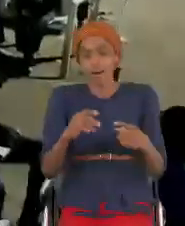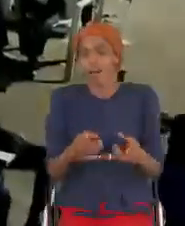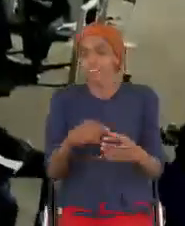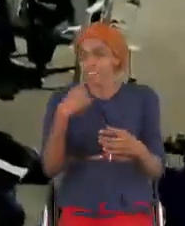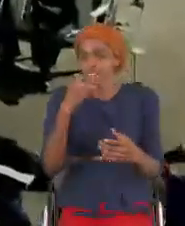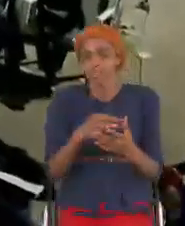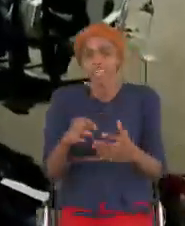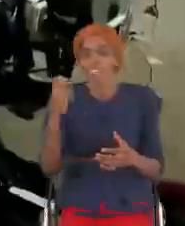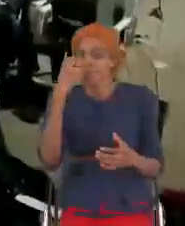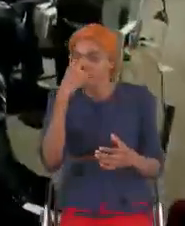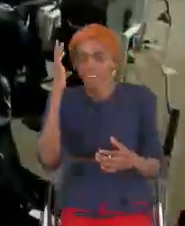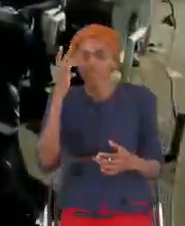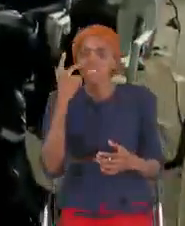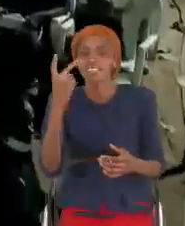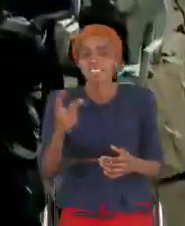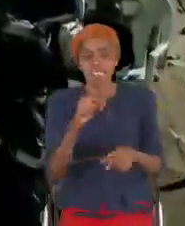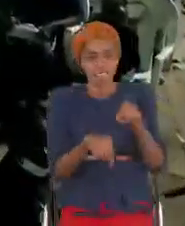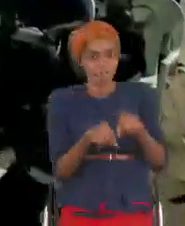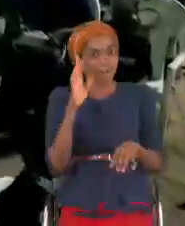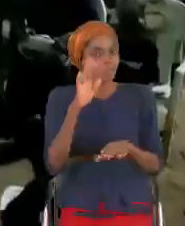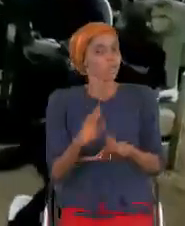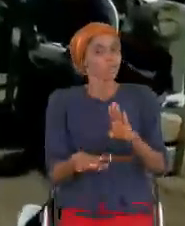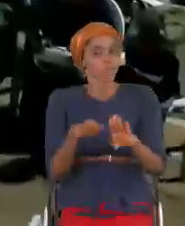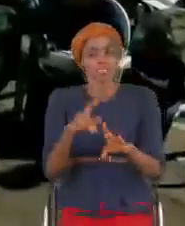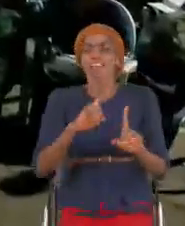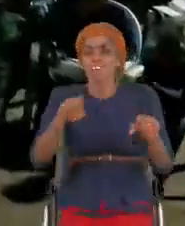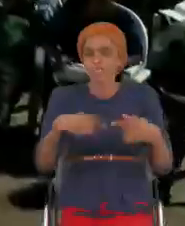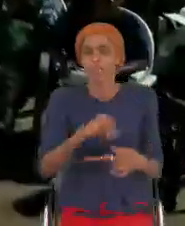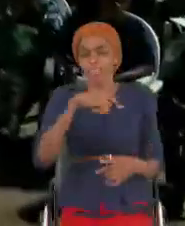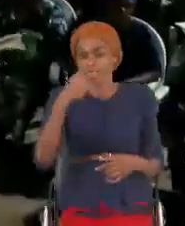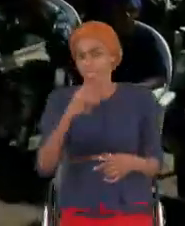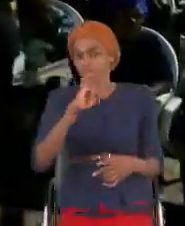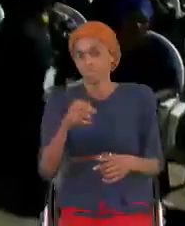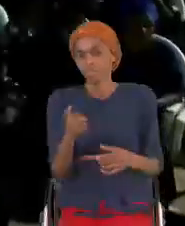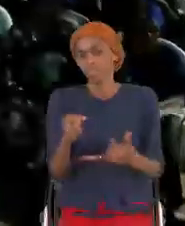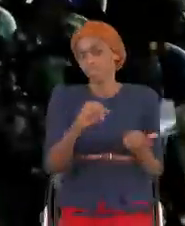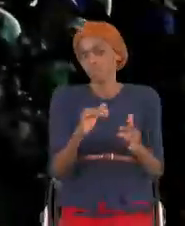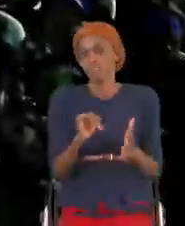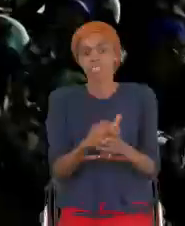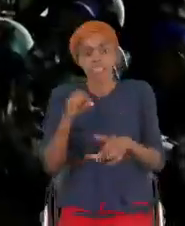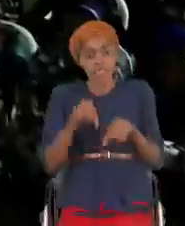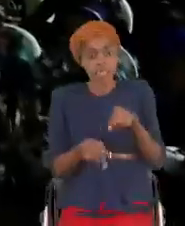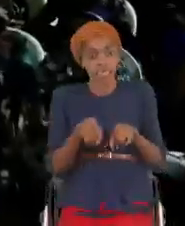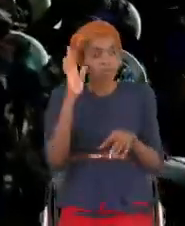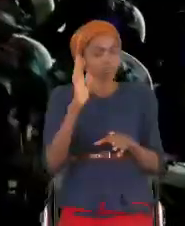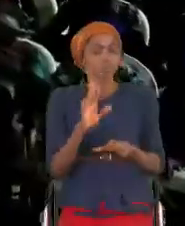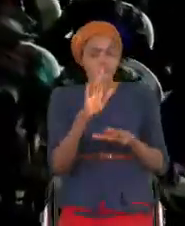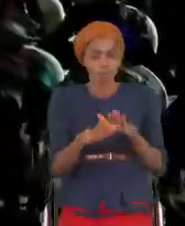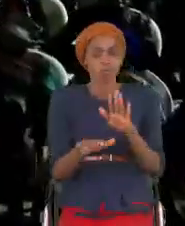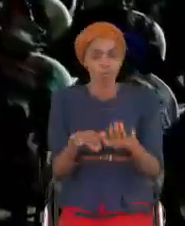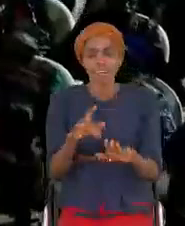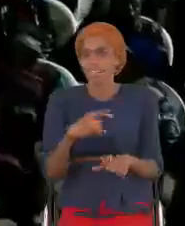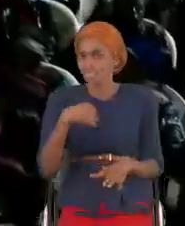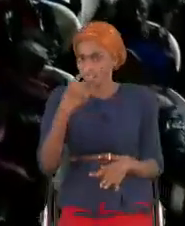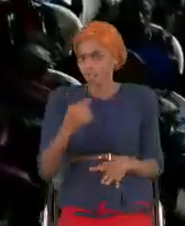The lame walk. It said, go tell John that the lame walk. And he has told me to tell